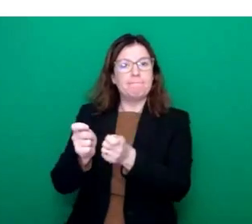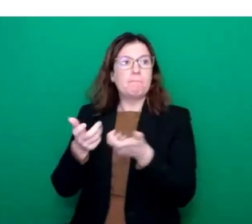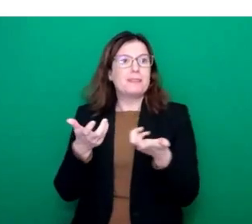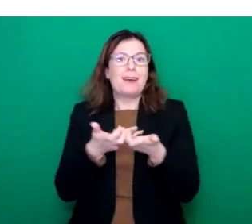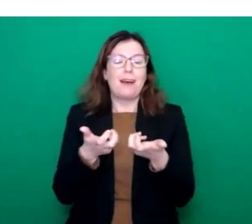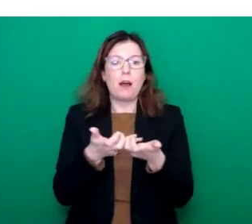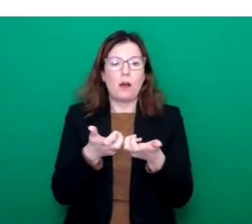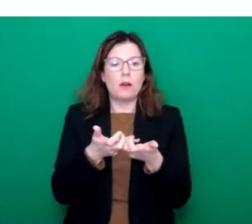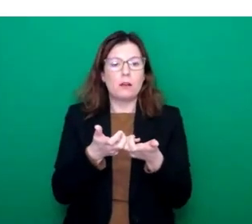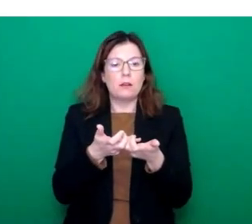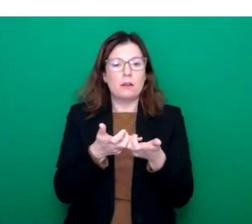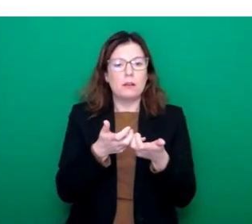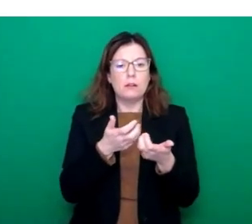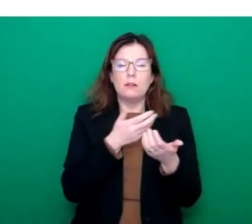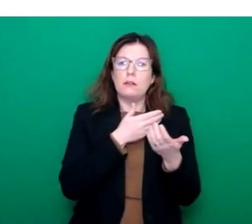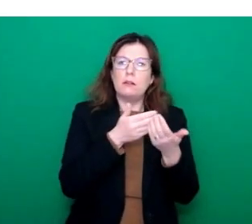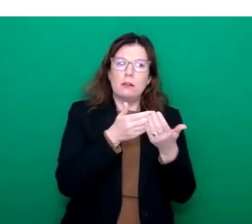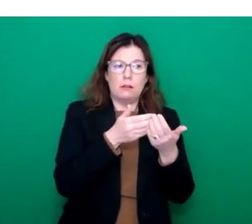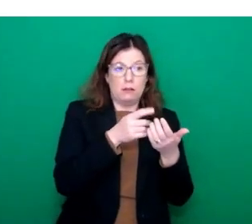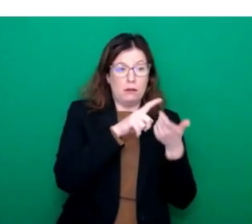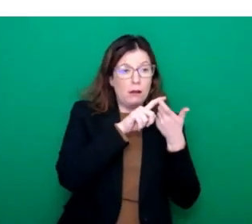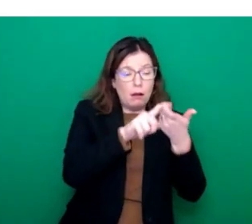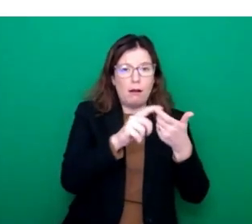more severe and enduring, but to a lesser extent.